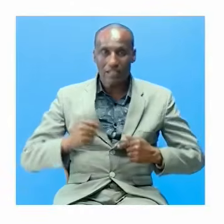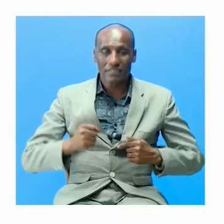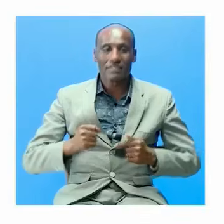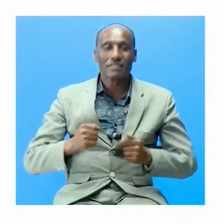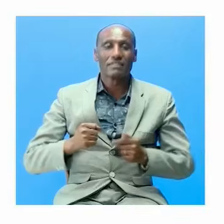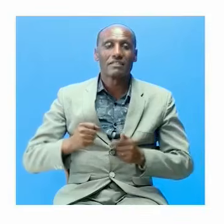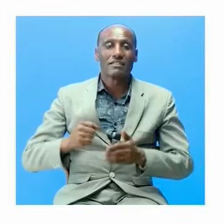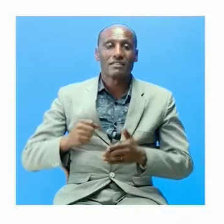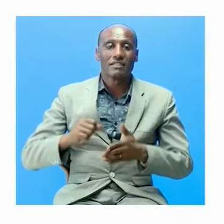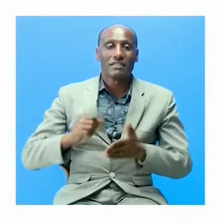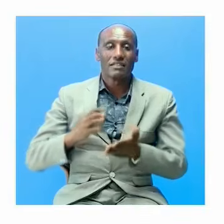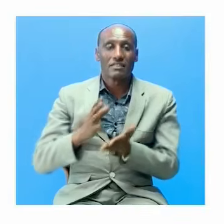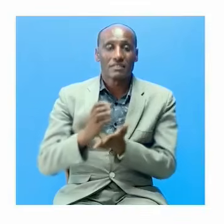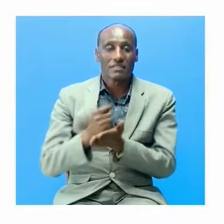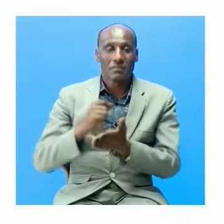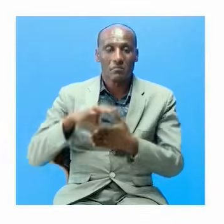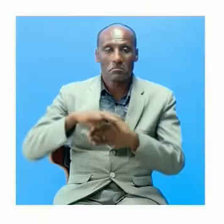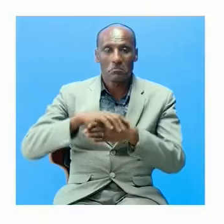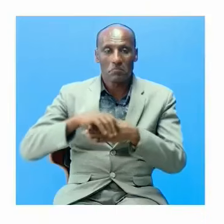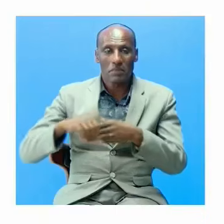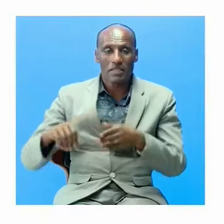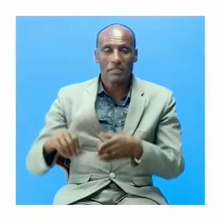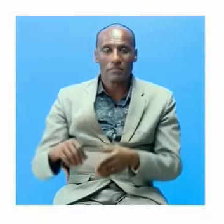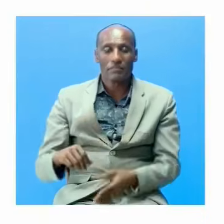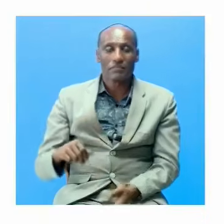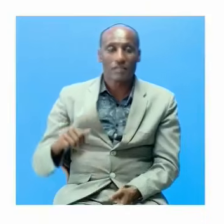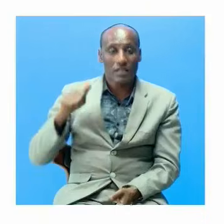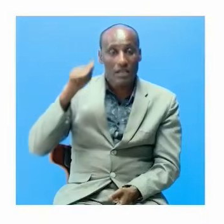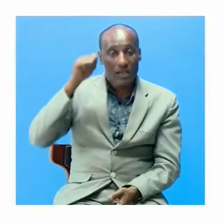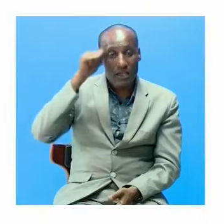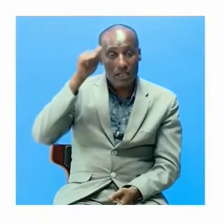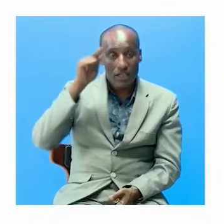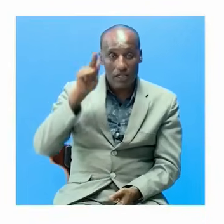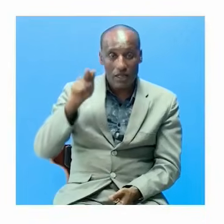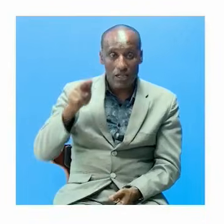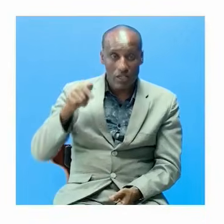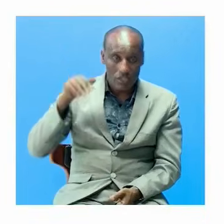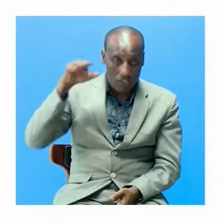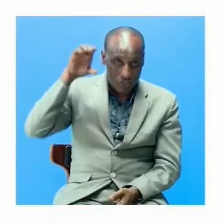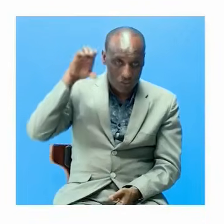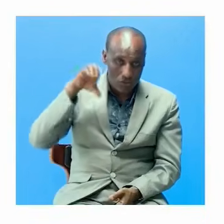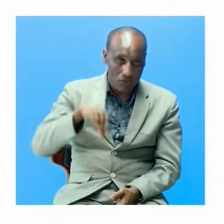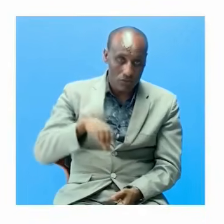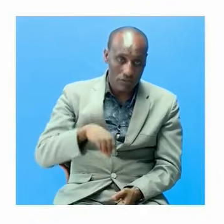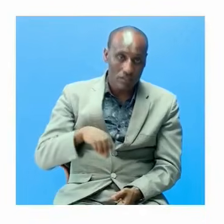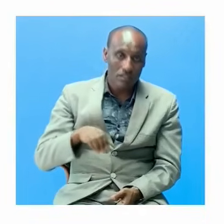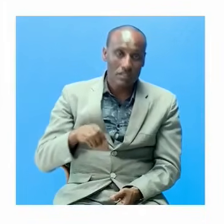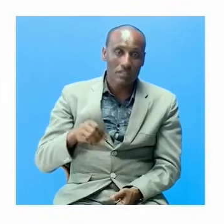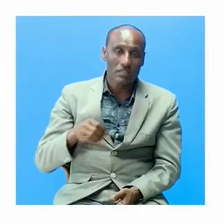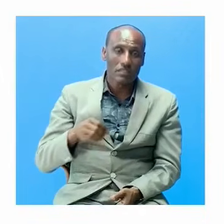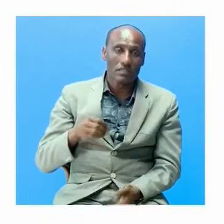Look, he has some money. Yes? He should